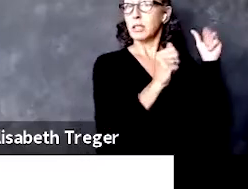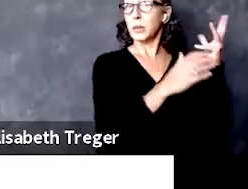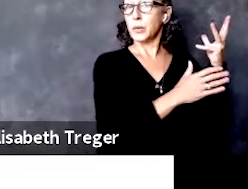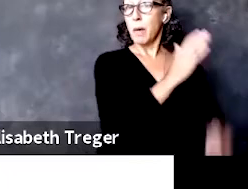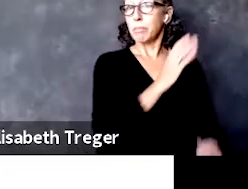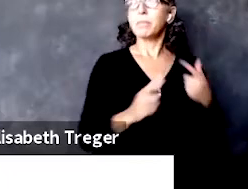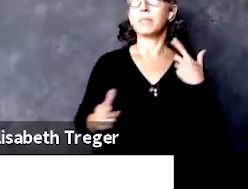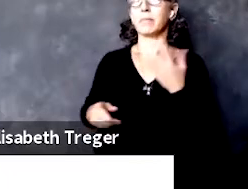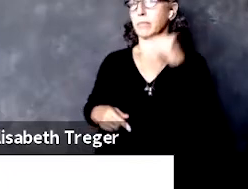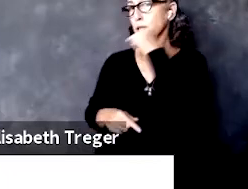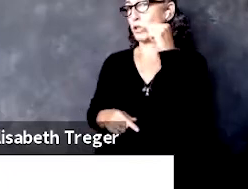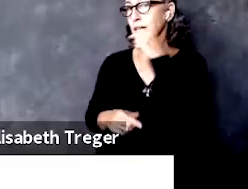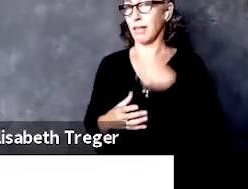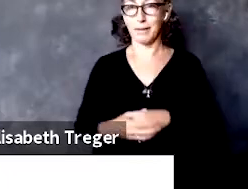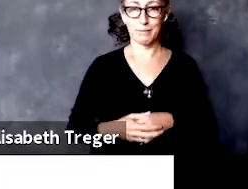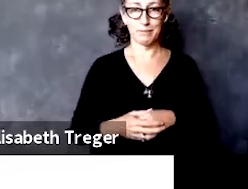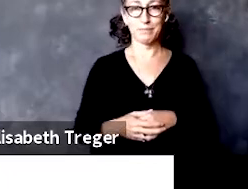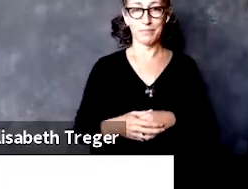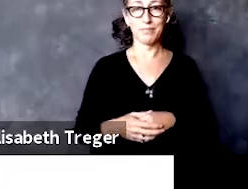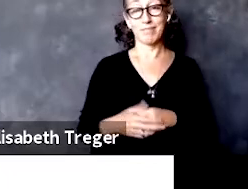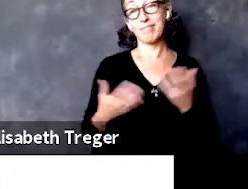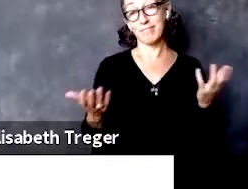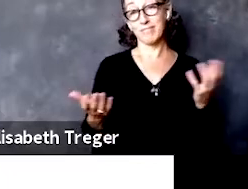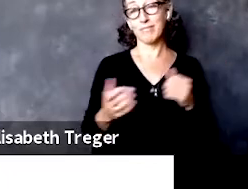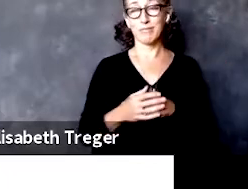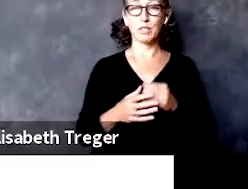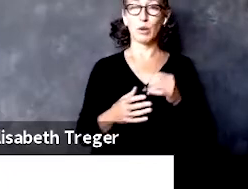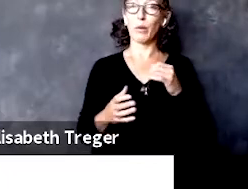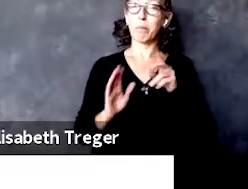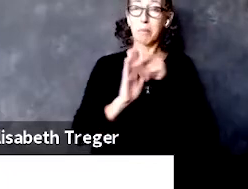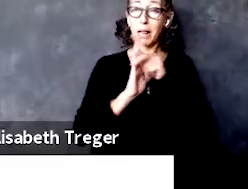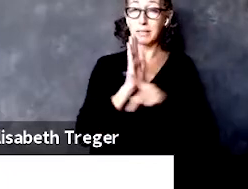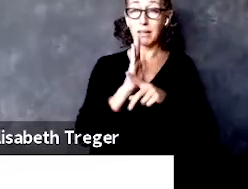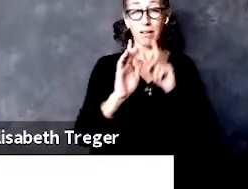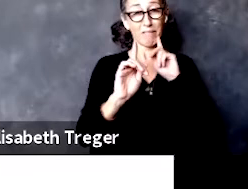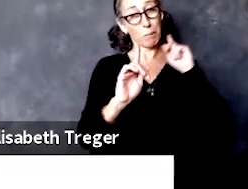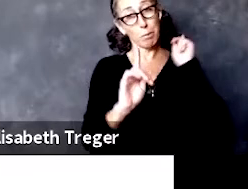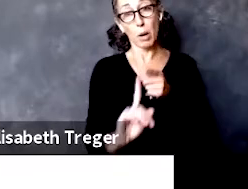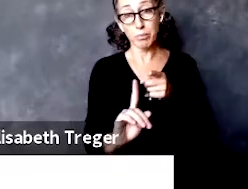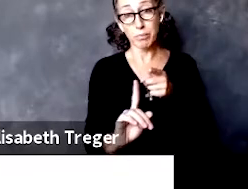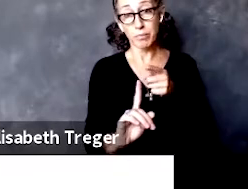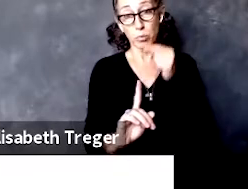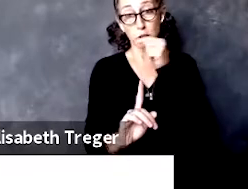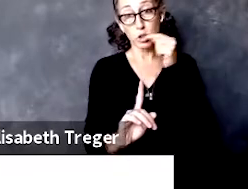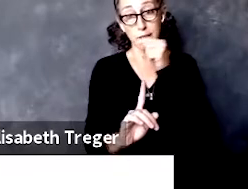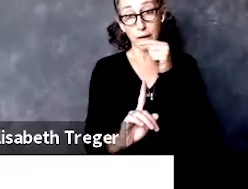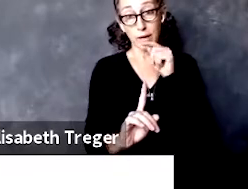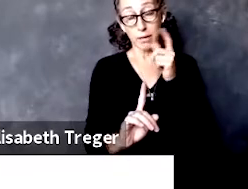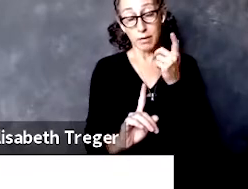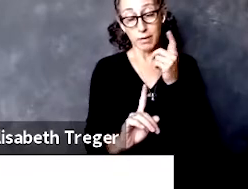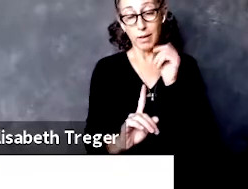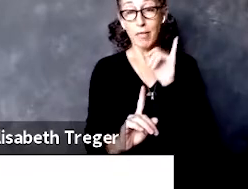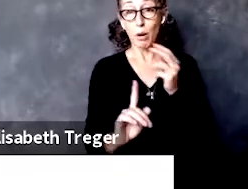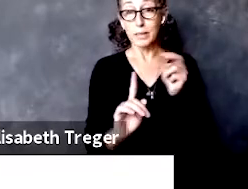shouldn't focus too much at first on the policy, actually, sometimes what a person thinks about that, their position, but